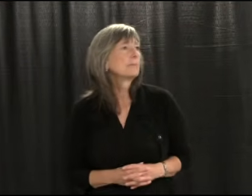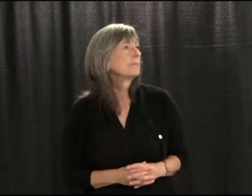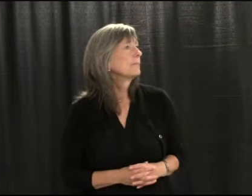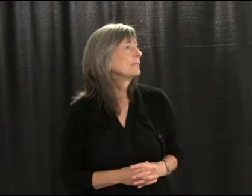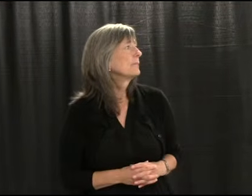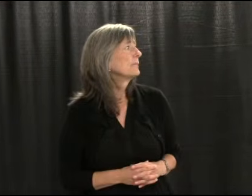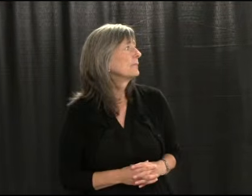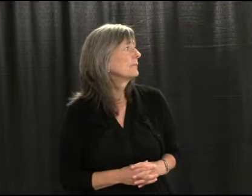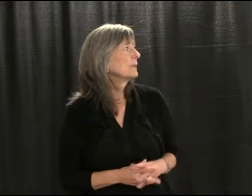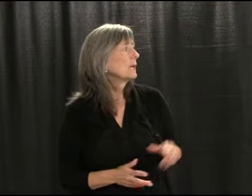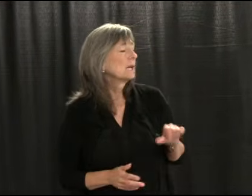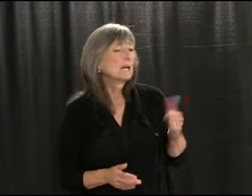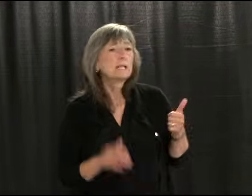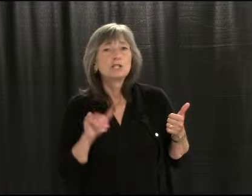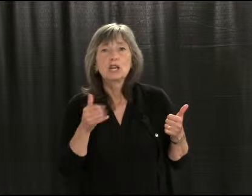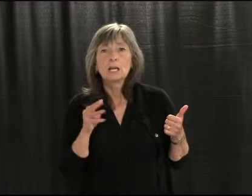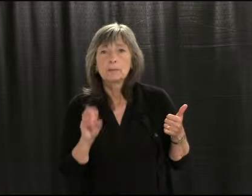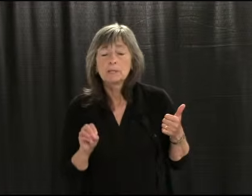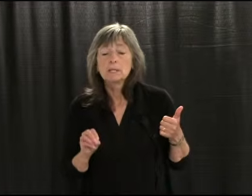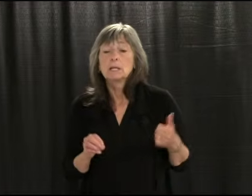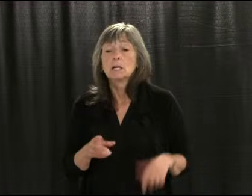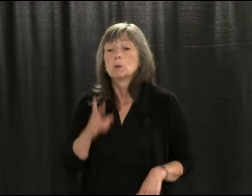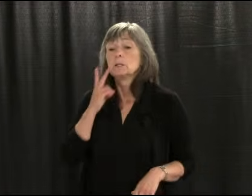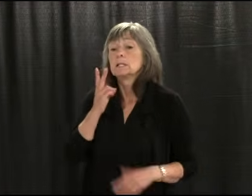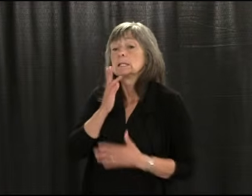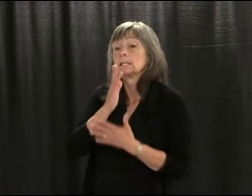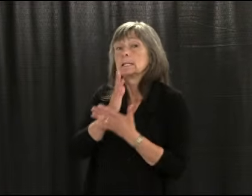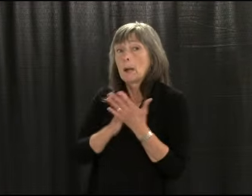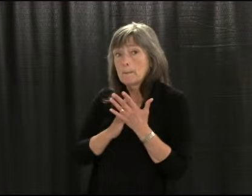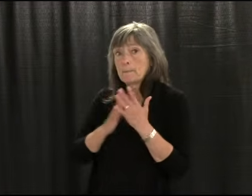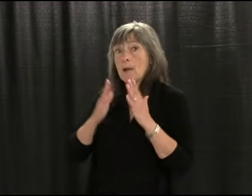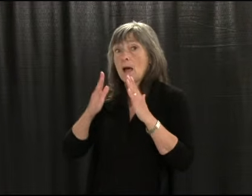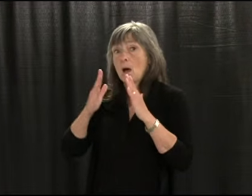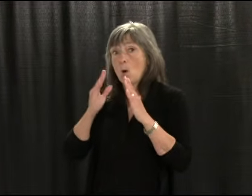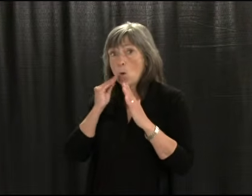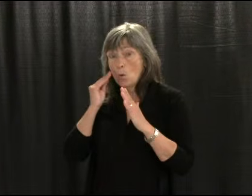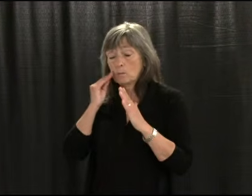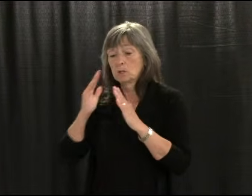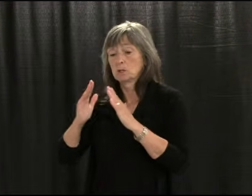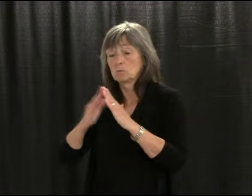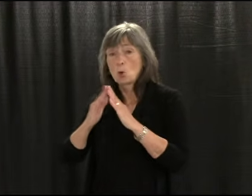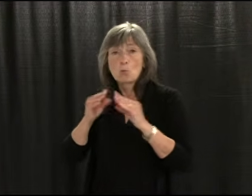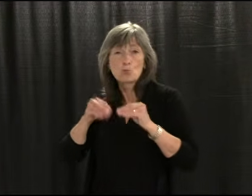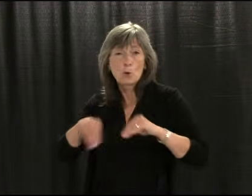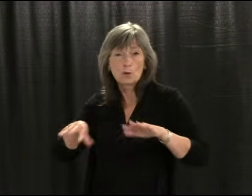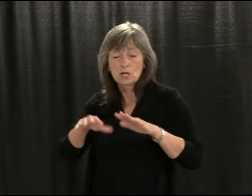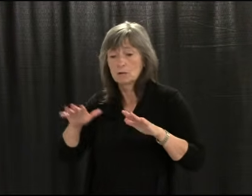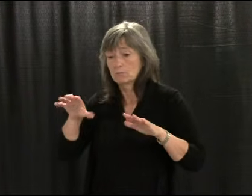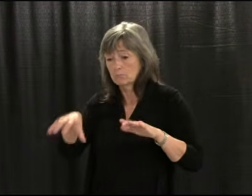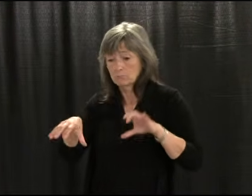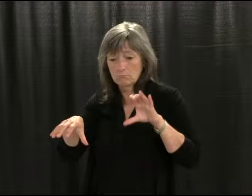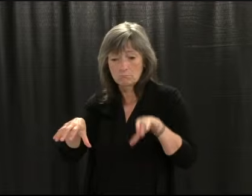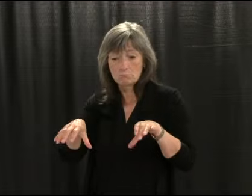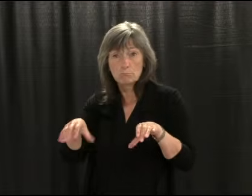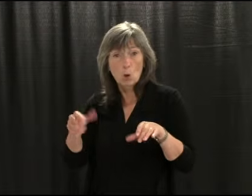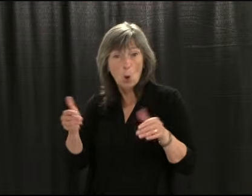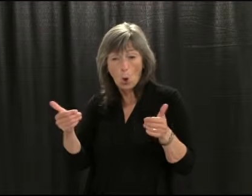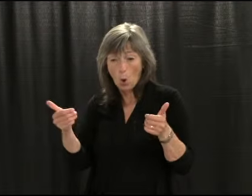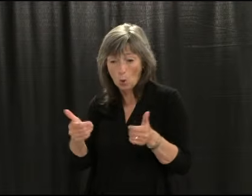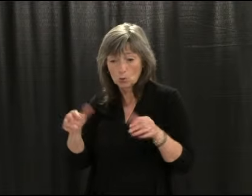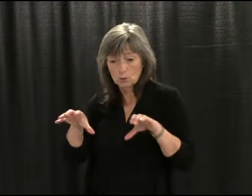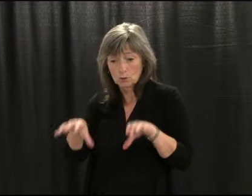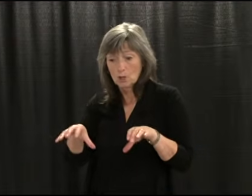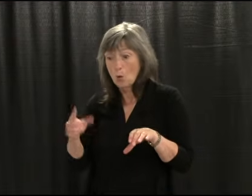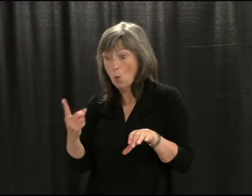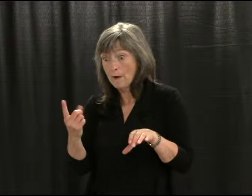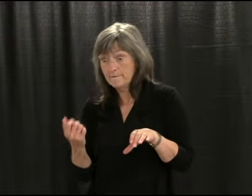we've seen examples where properties that are very close together, one unfortunately is impacted and the other